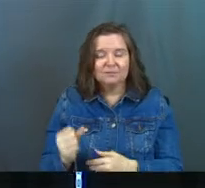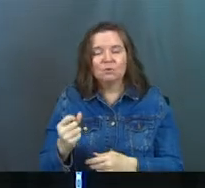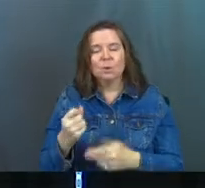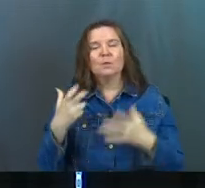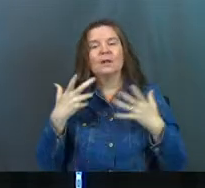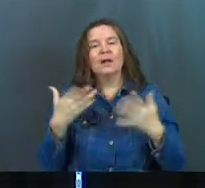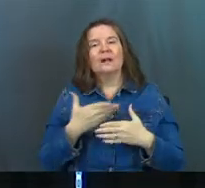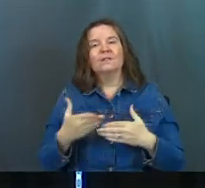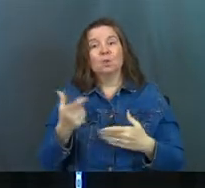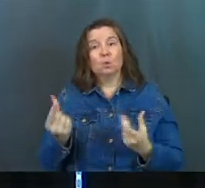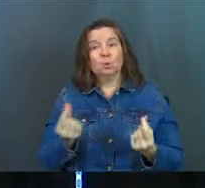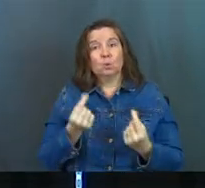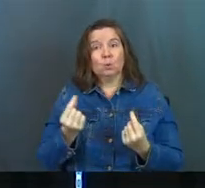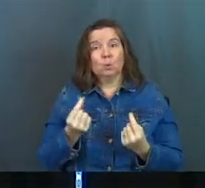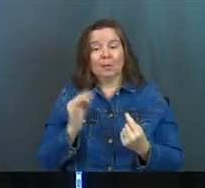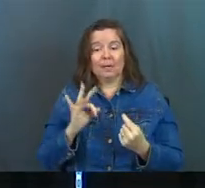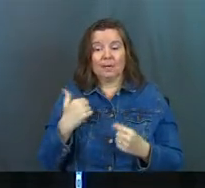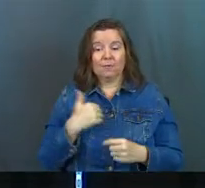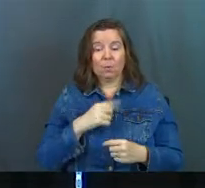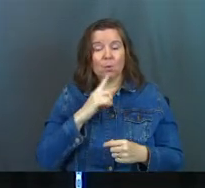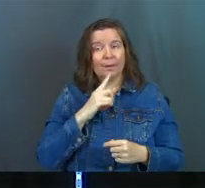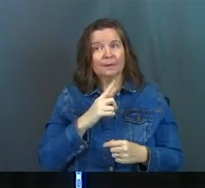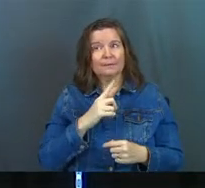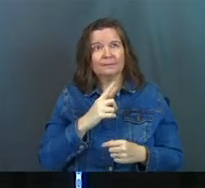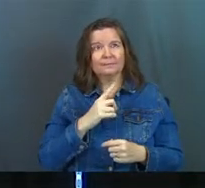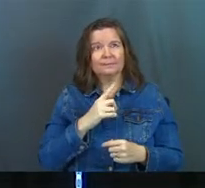And so there's a lot of things that you do, and